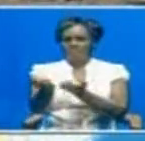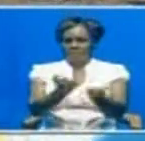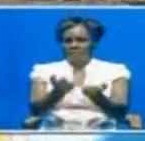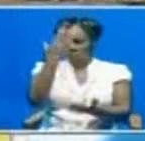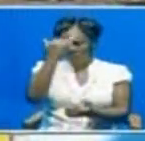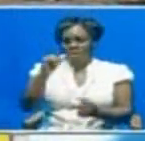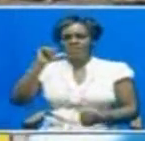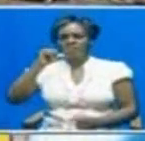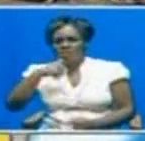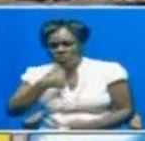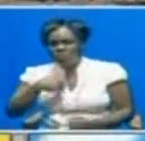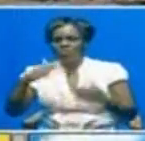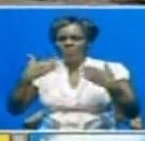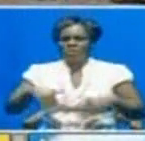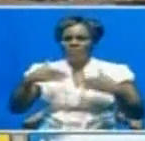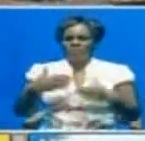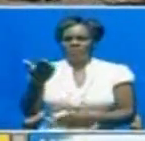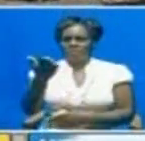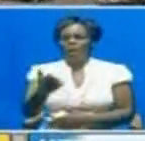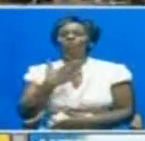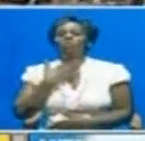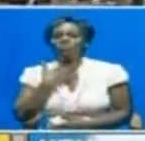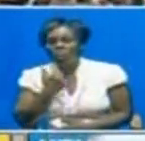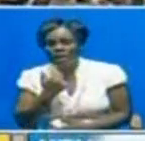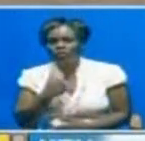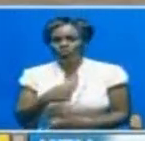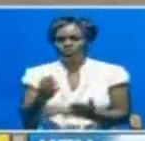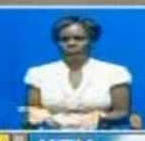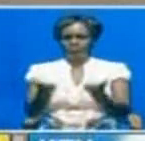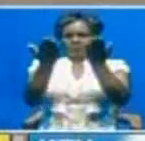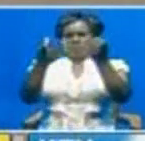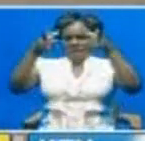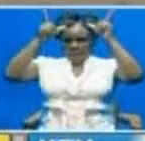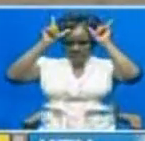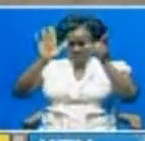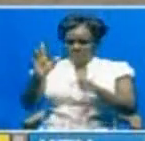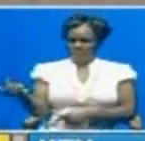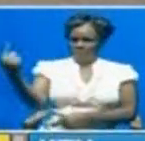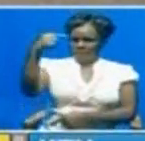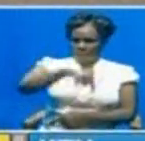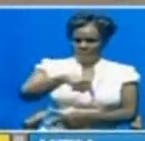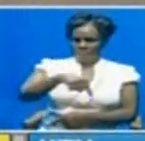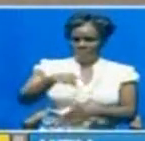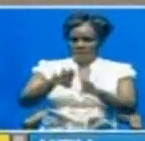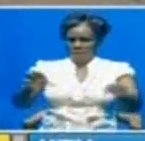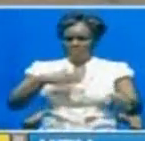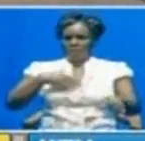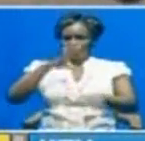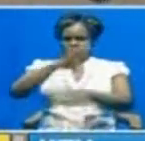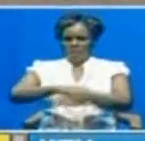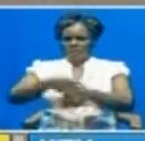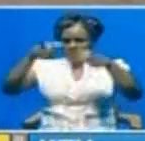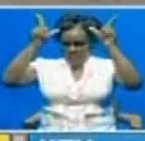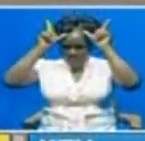a lot of new farmers and existing farmers who want to improve their breed would come to our farm to buy